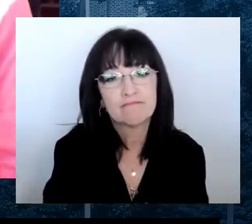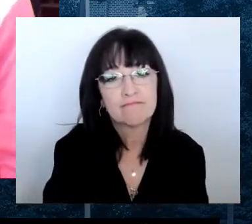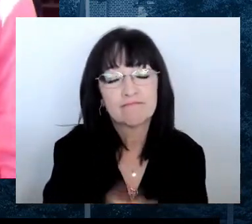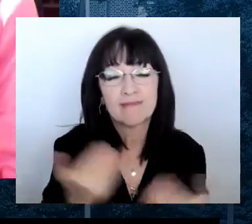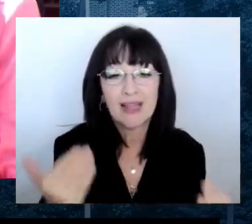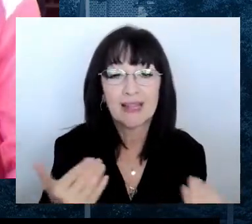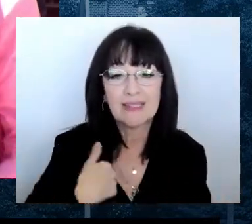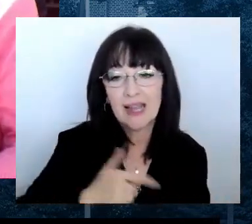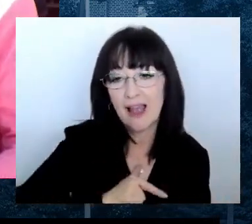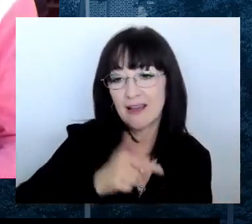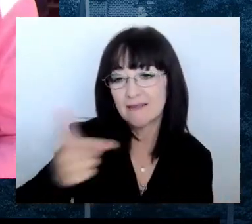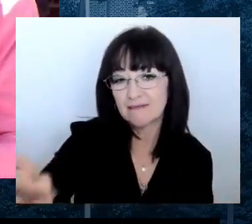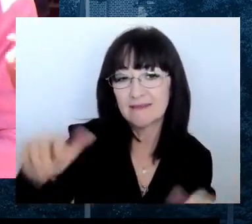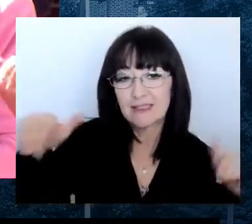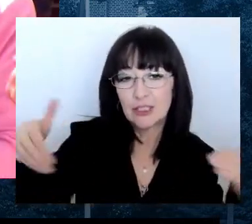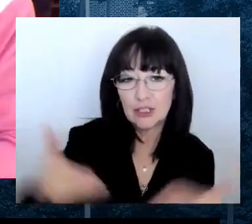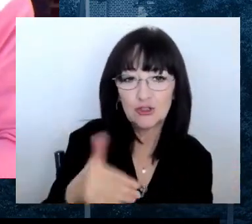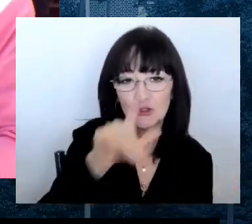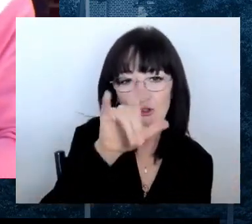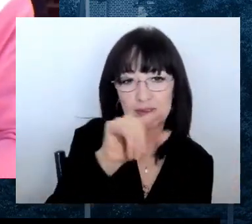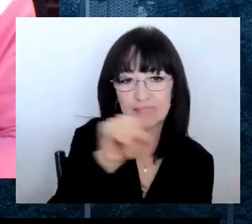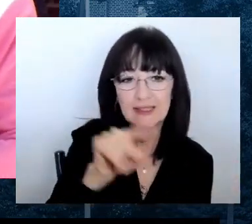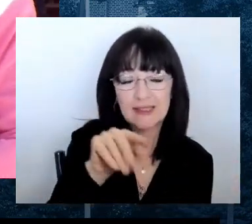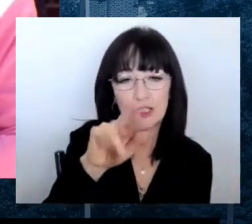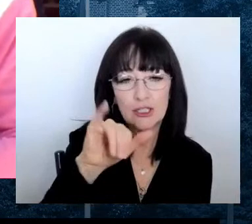Liz Richards. Liz?